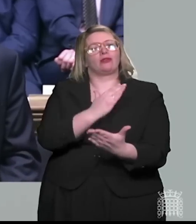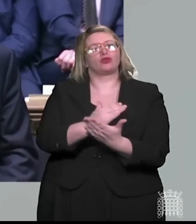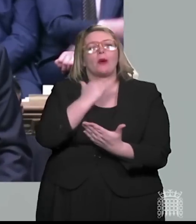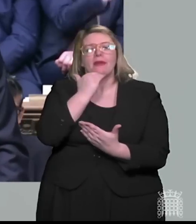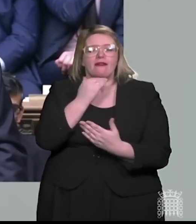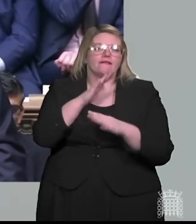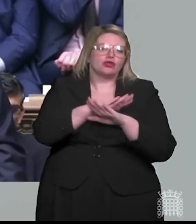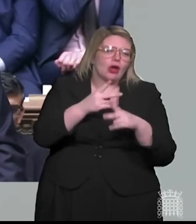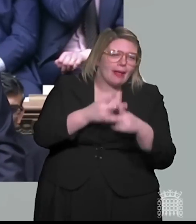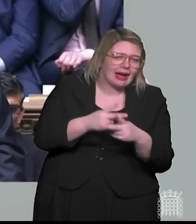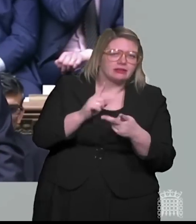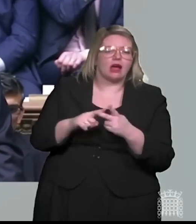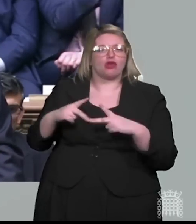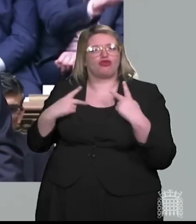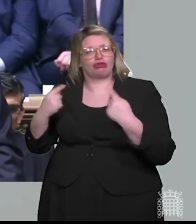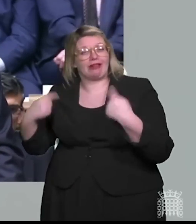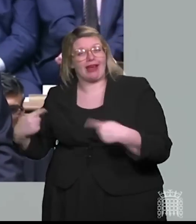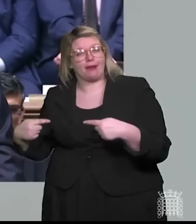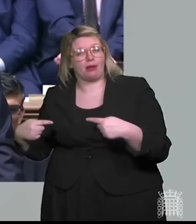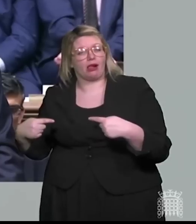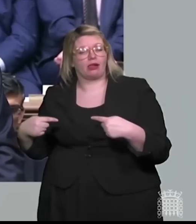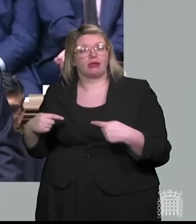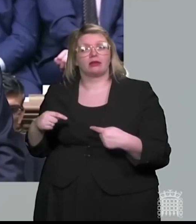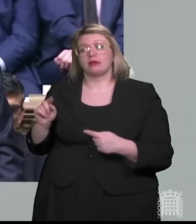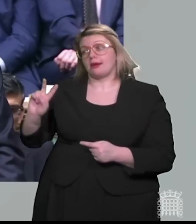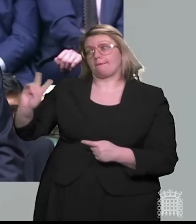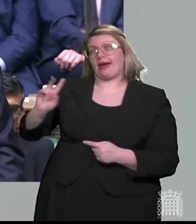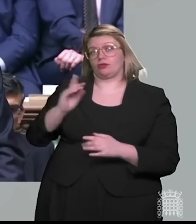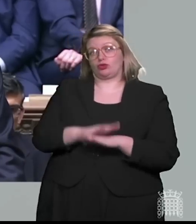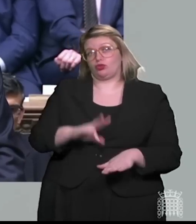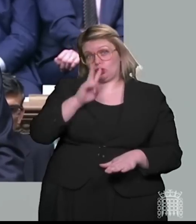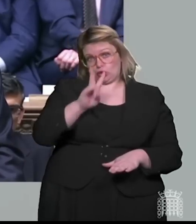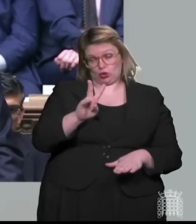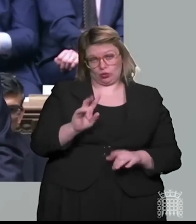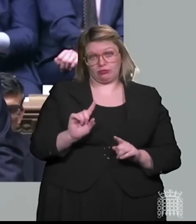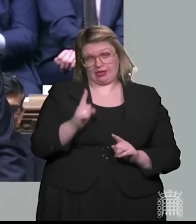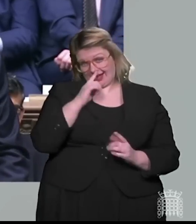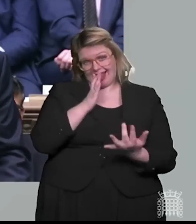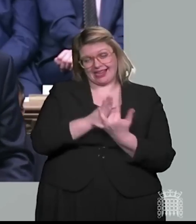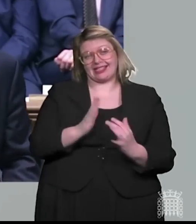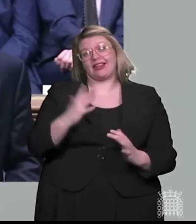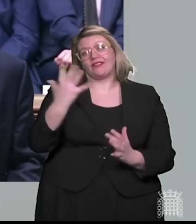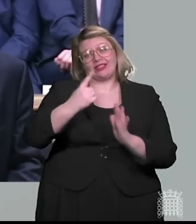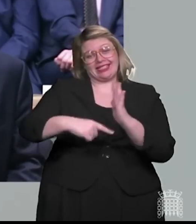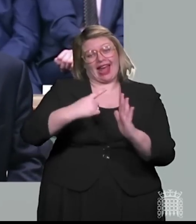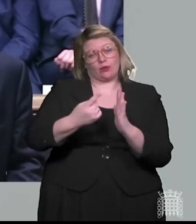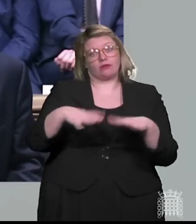market. Working parents of 2-year-olds will be able to access 15 hours of free care